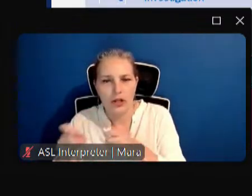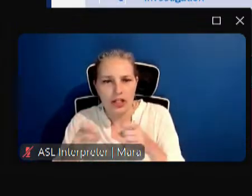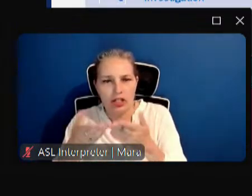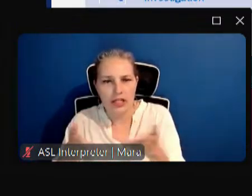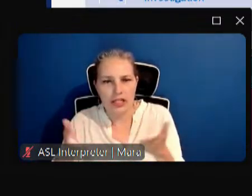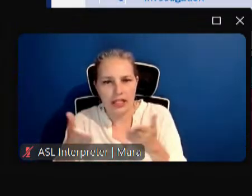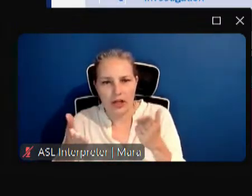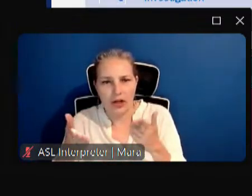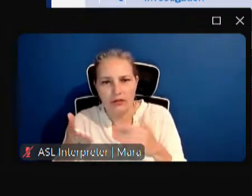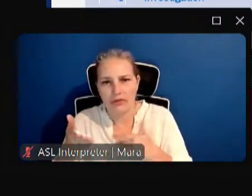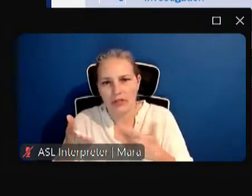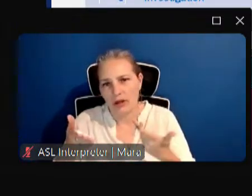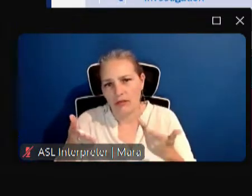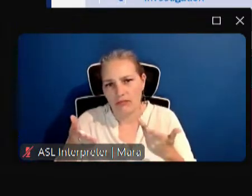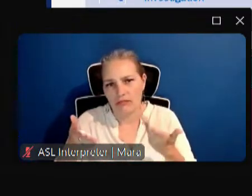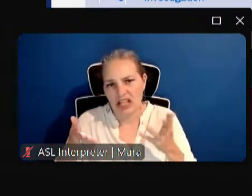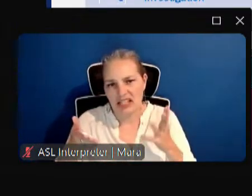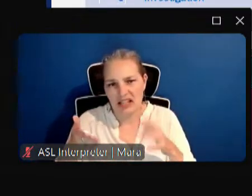presentation.